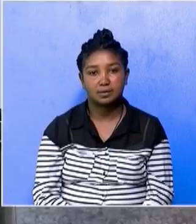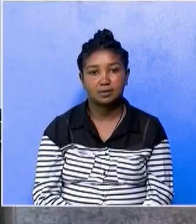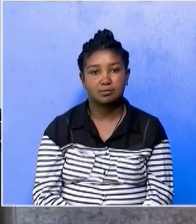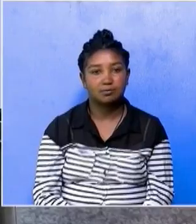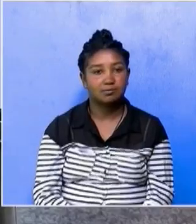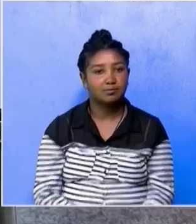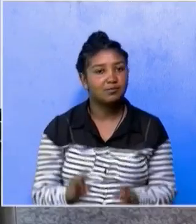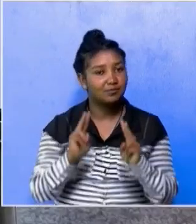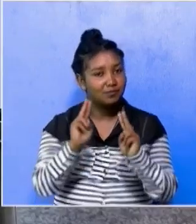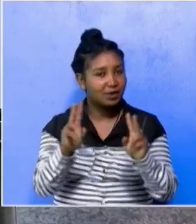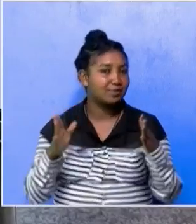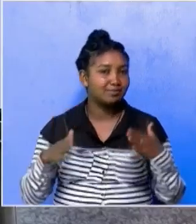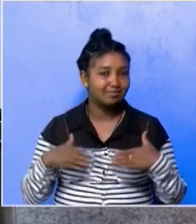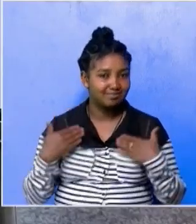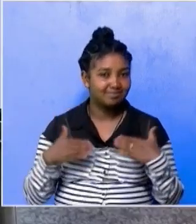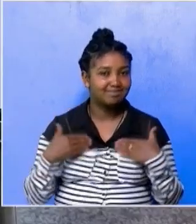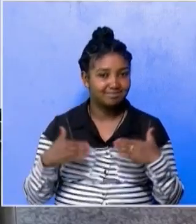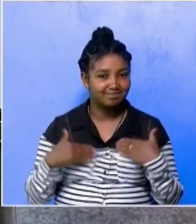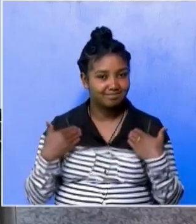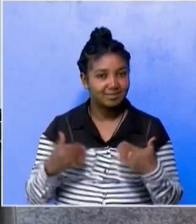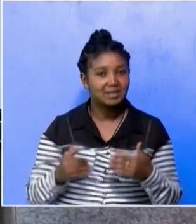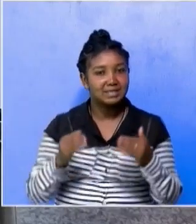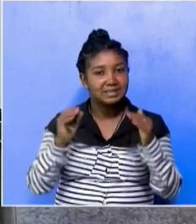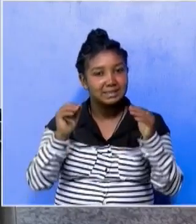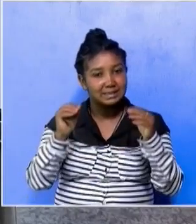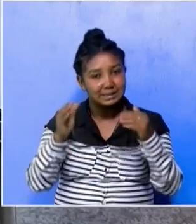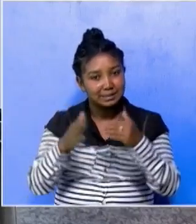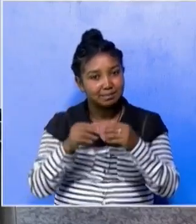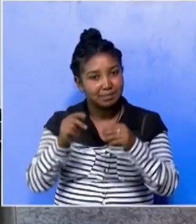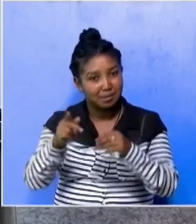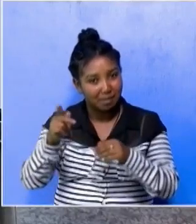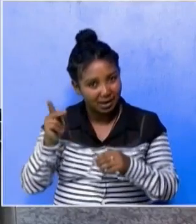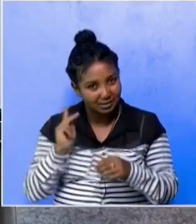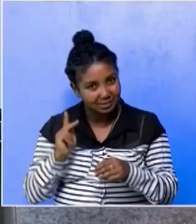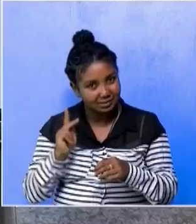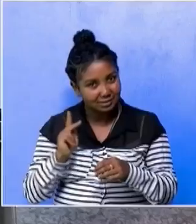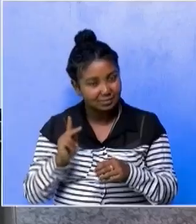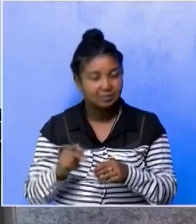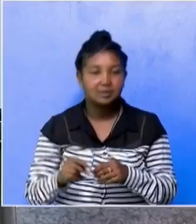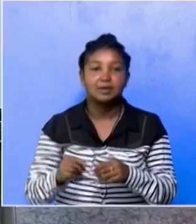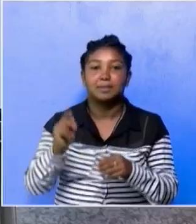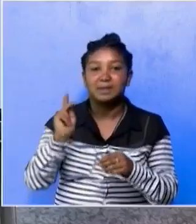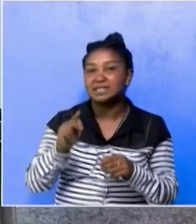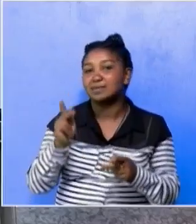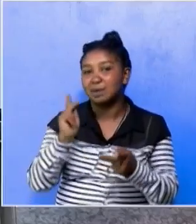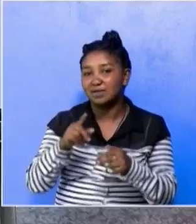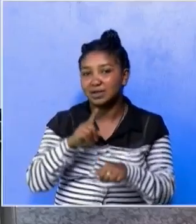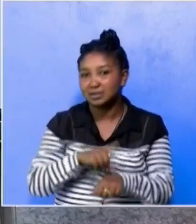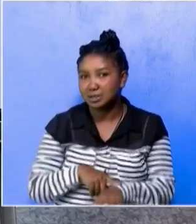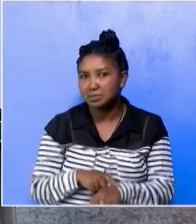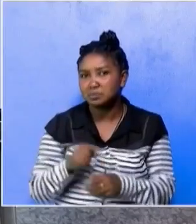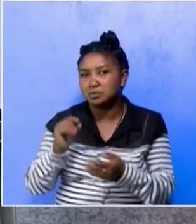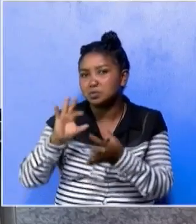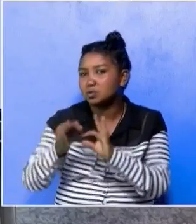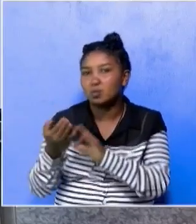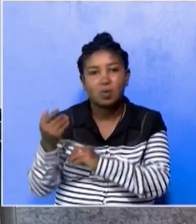Very interesting one. Simple past or past simple. Present perfect tense. What do you mean by